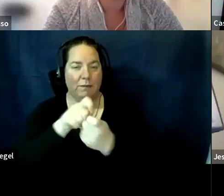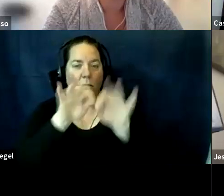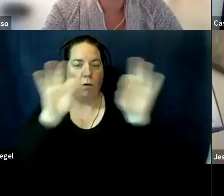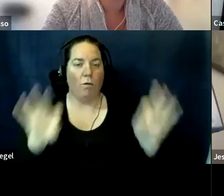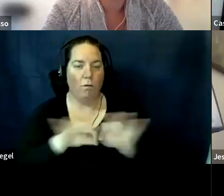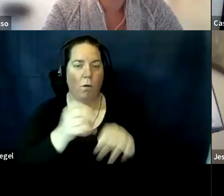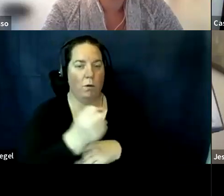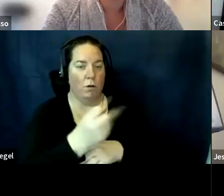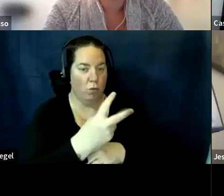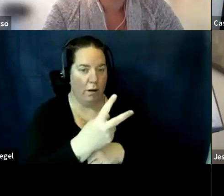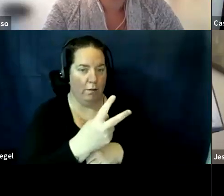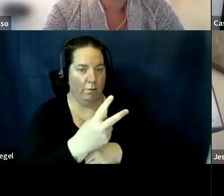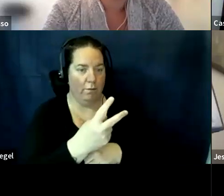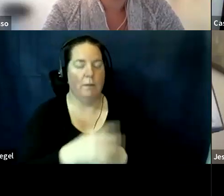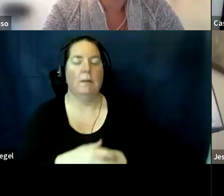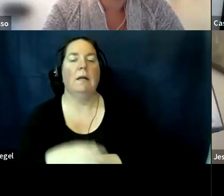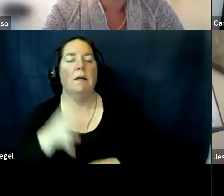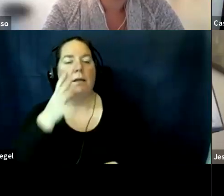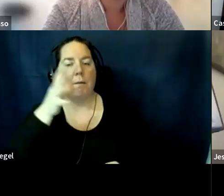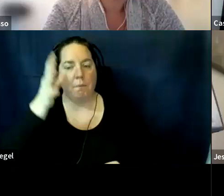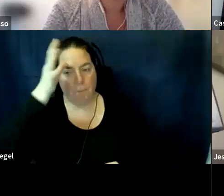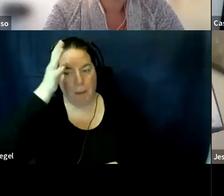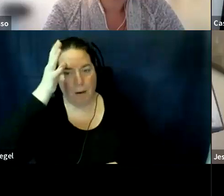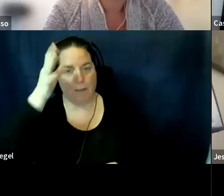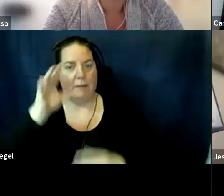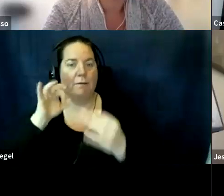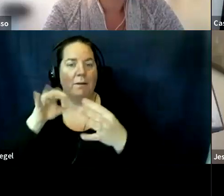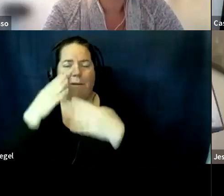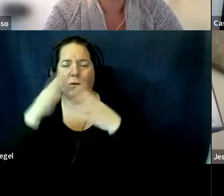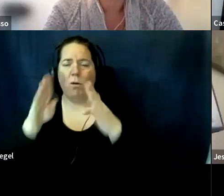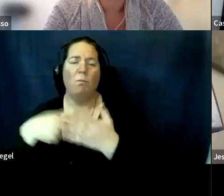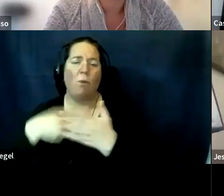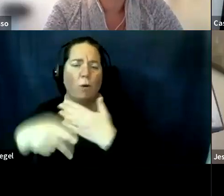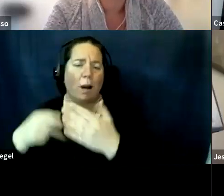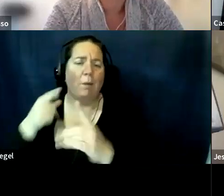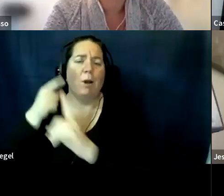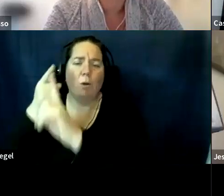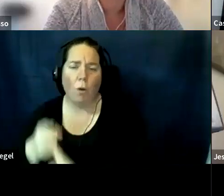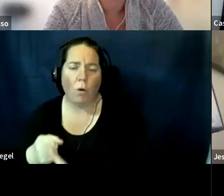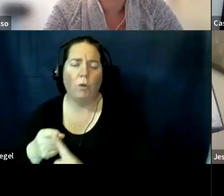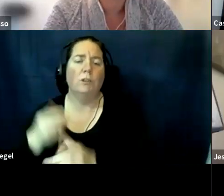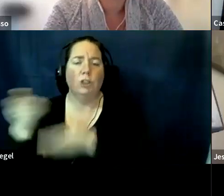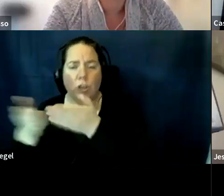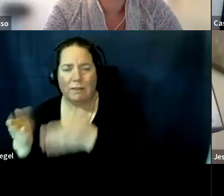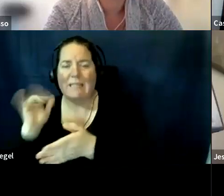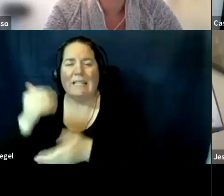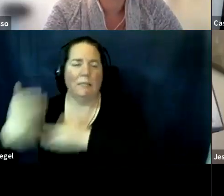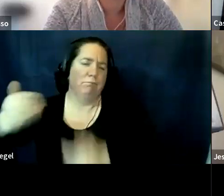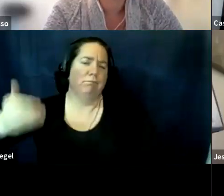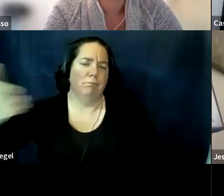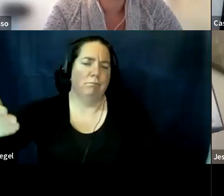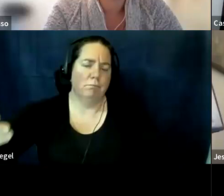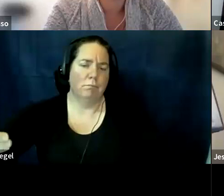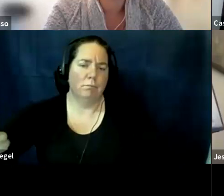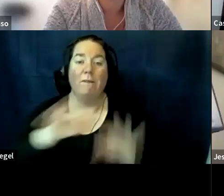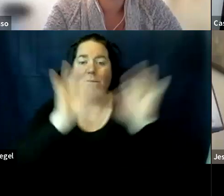process. Parent feedback in regards to programming and goals and services is an ongoing conversation that teams should be having.